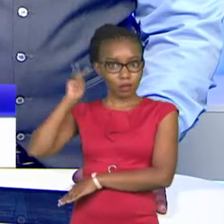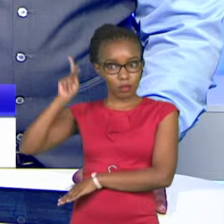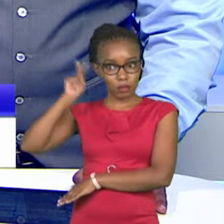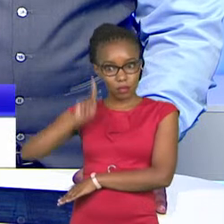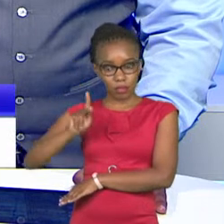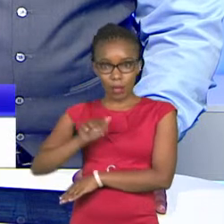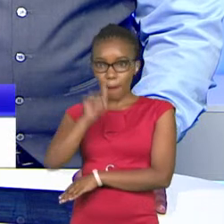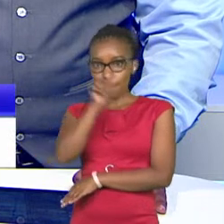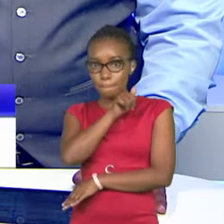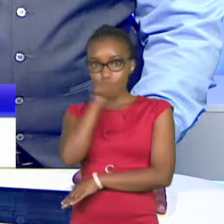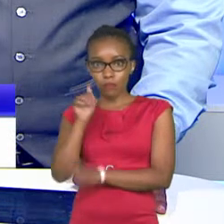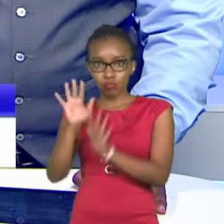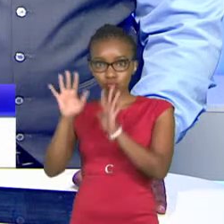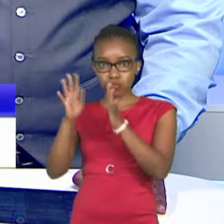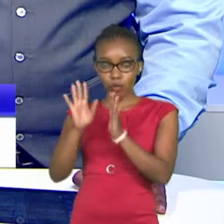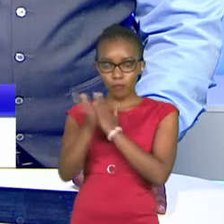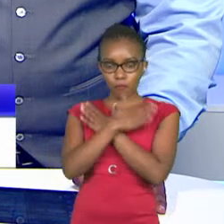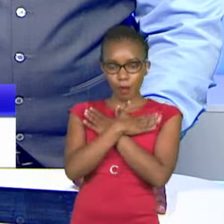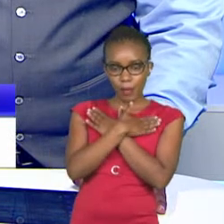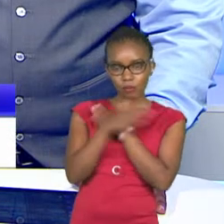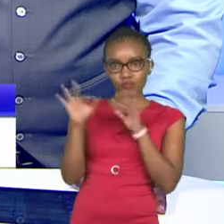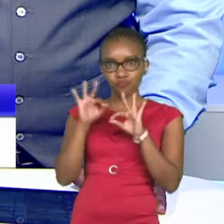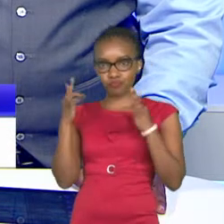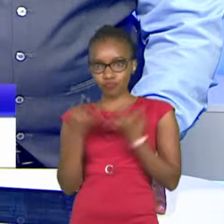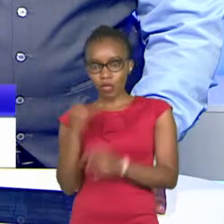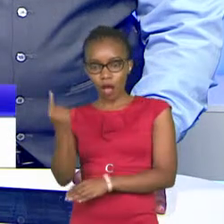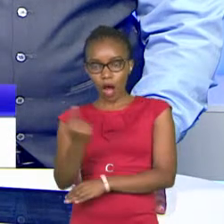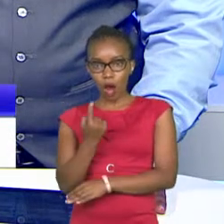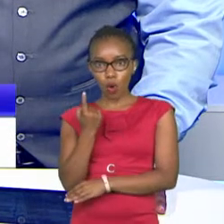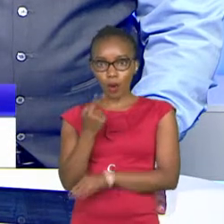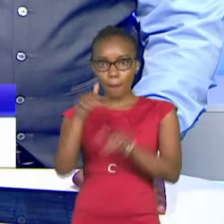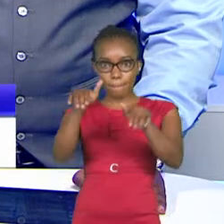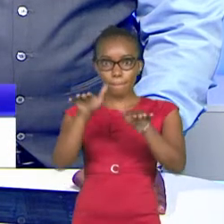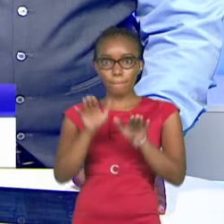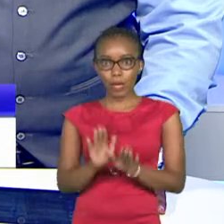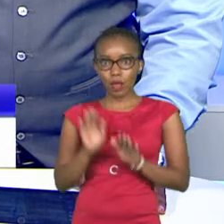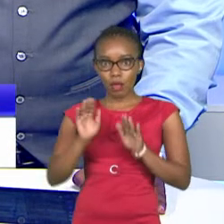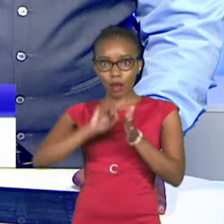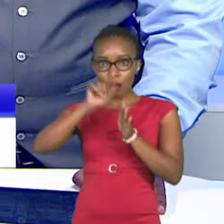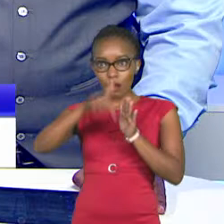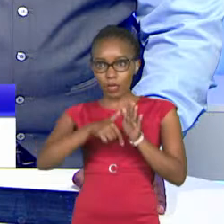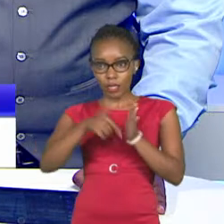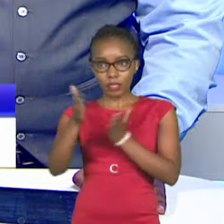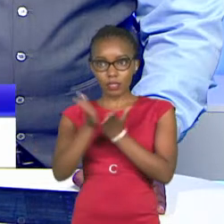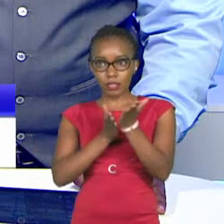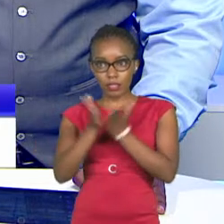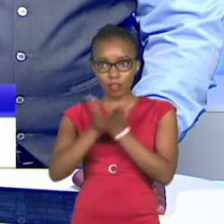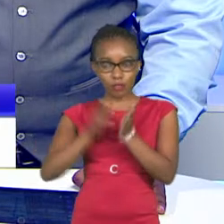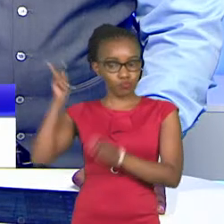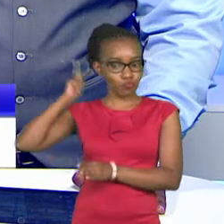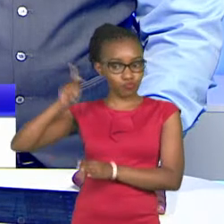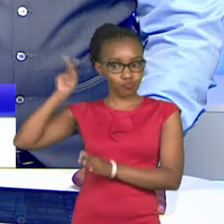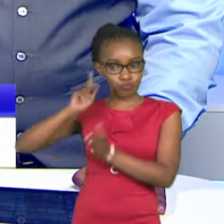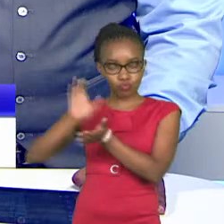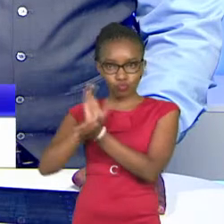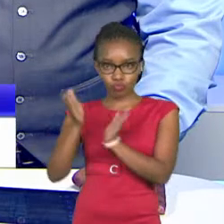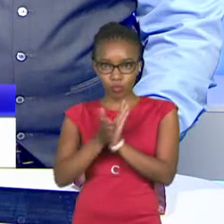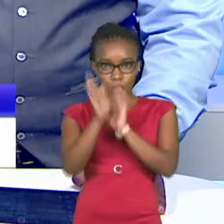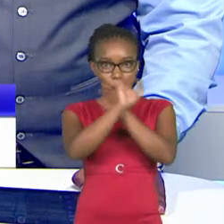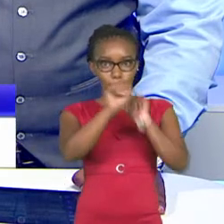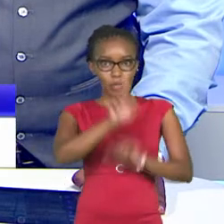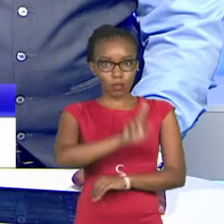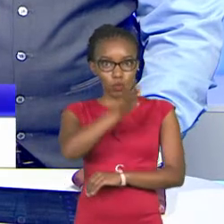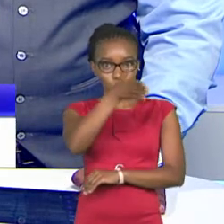a private ceremony attended by close family members and friends. The burial followed a state funeral service at Kisii Stadium that was attended by President